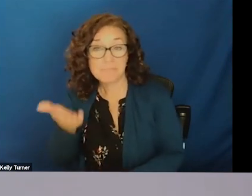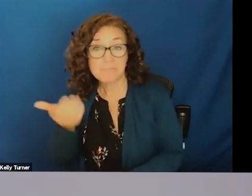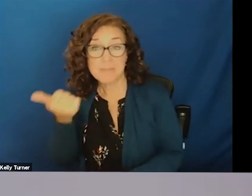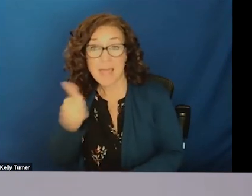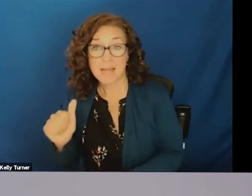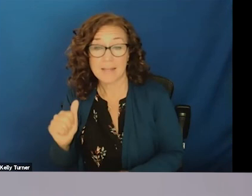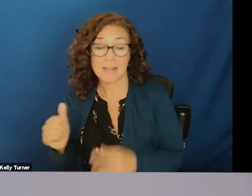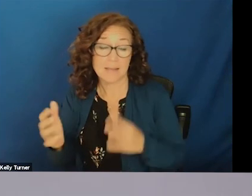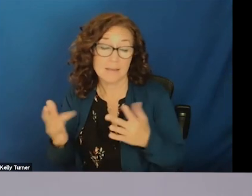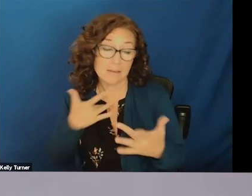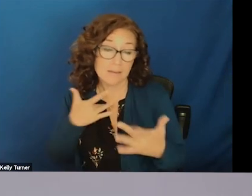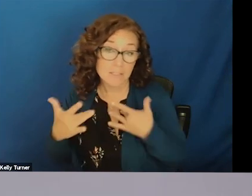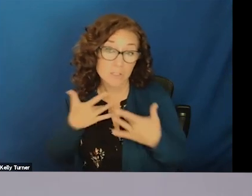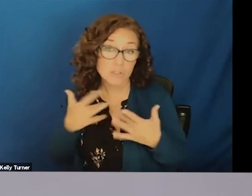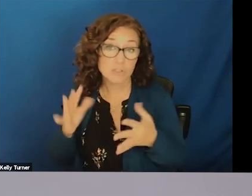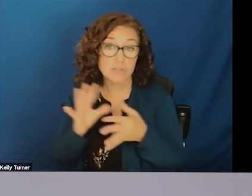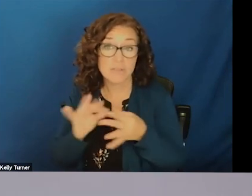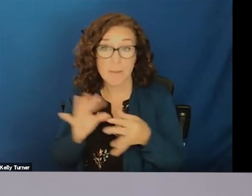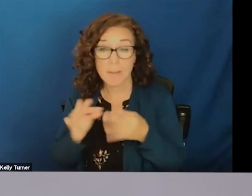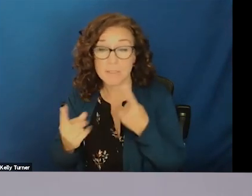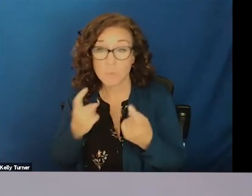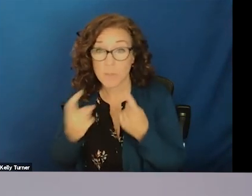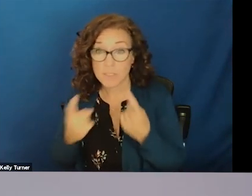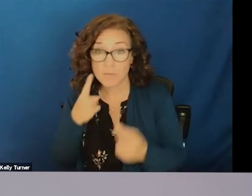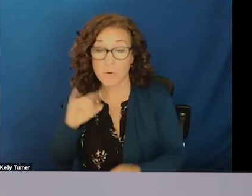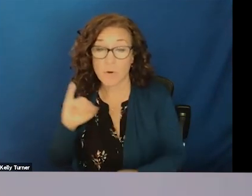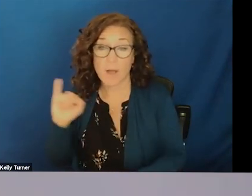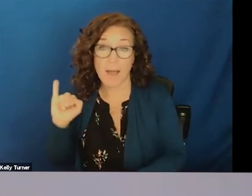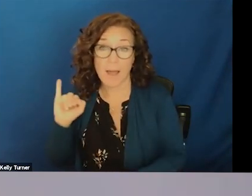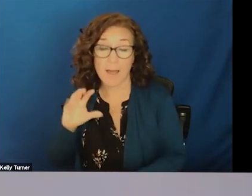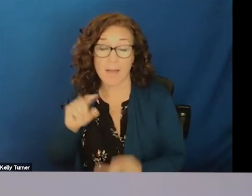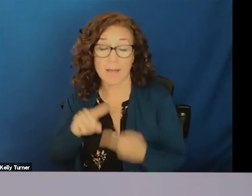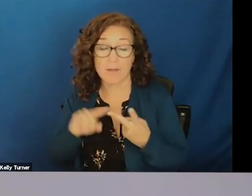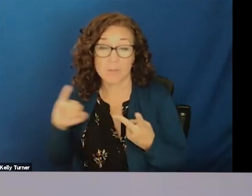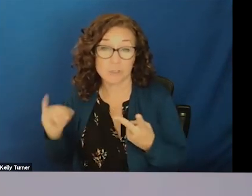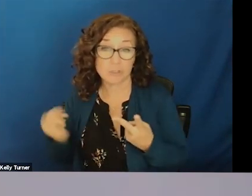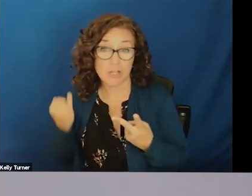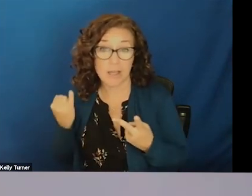either I or J?